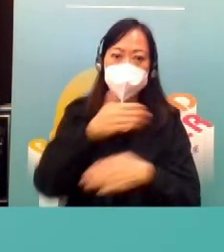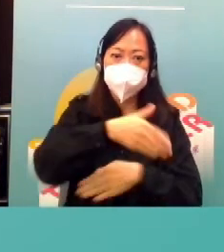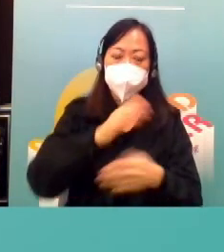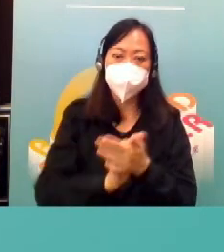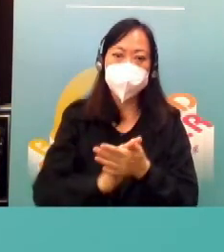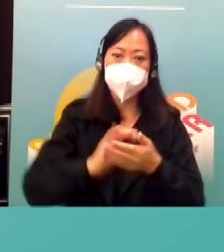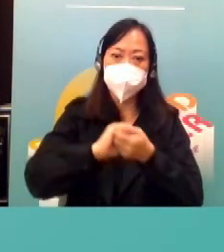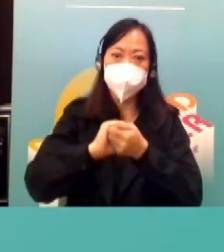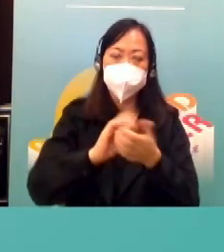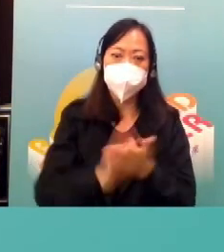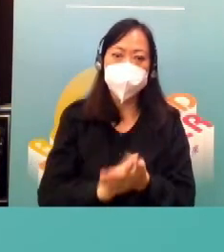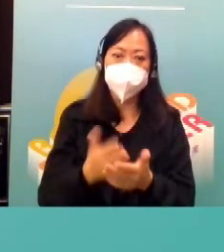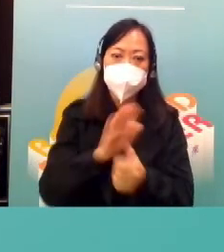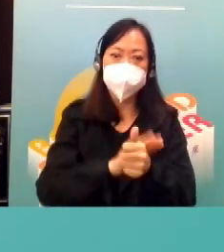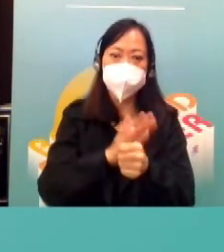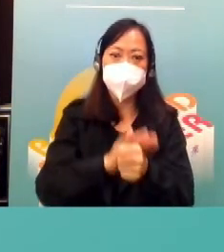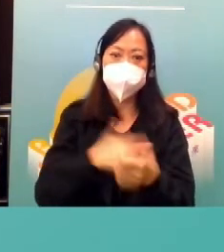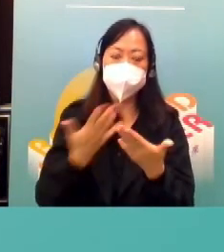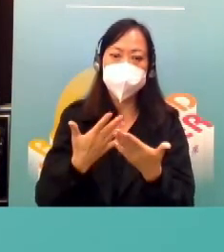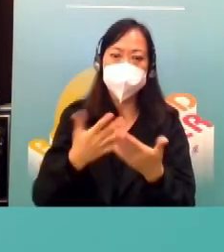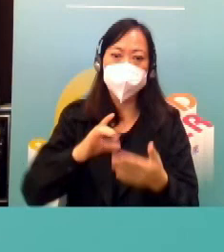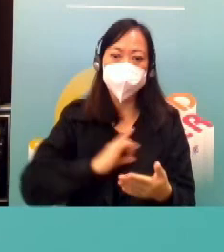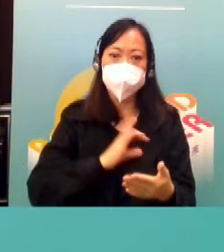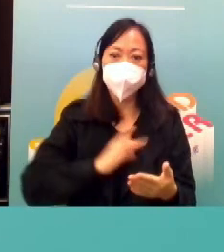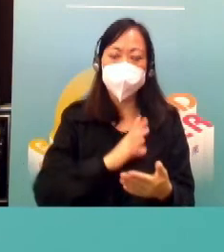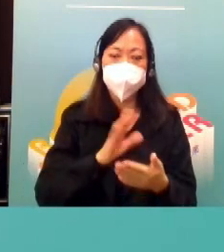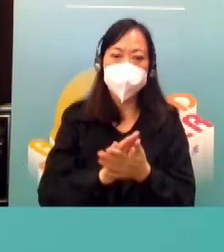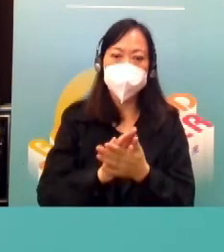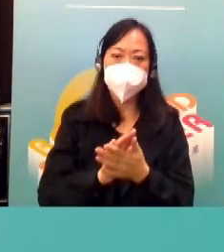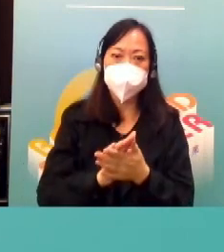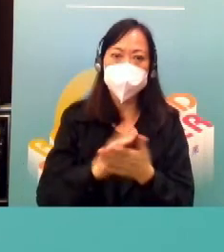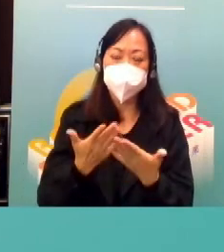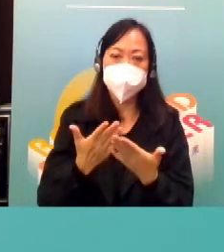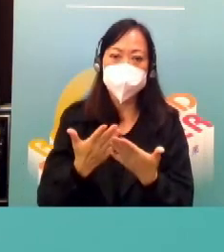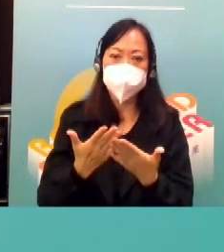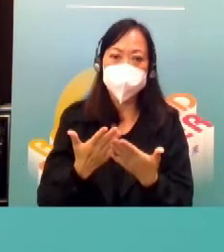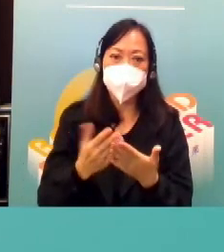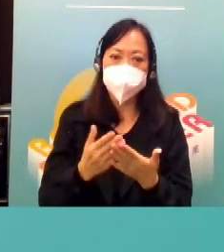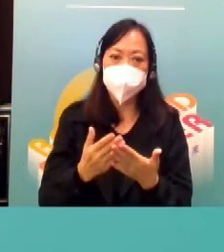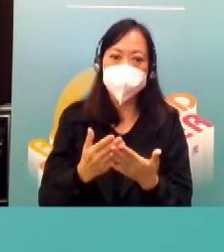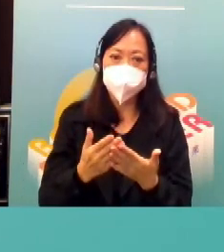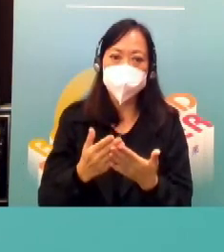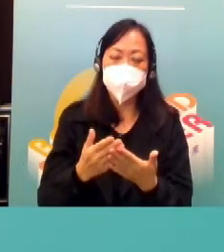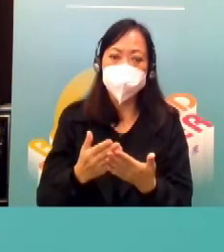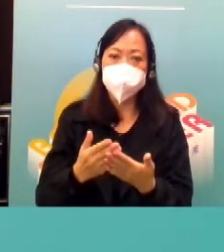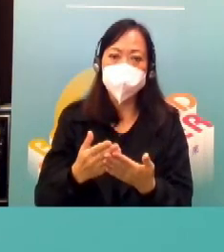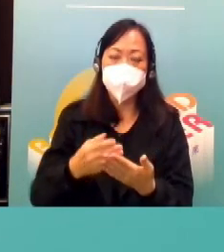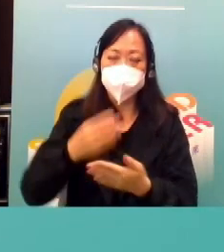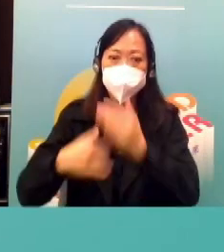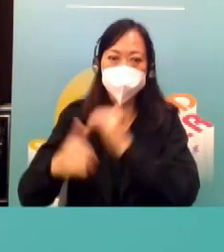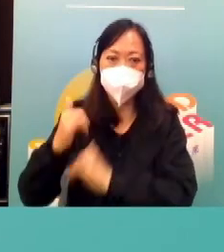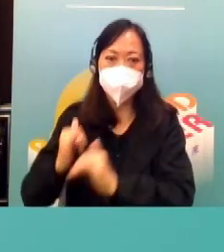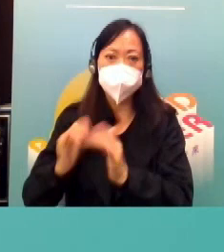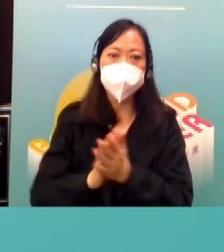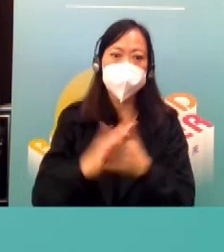environment and resources for the future generations. And the recent pandemic and escalation of environmental issues has